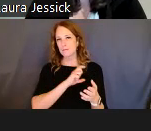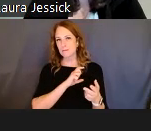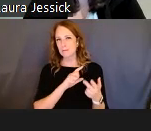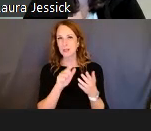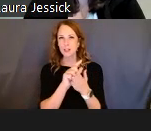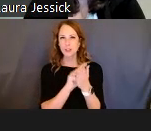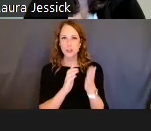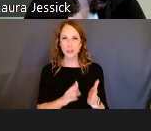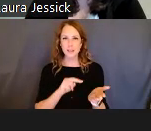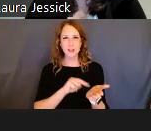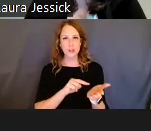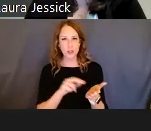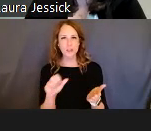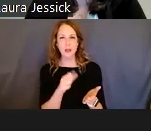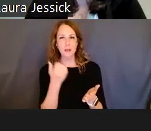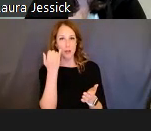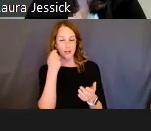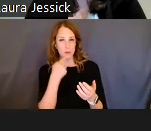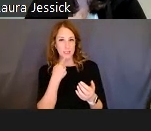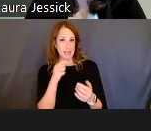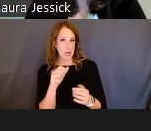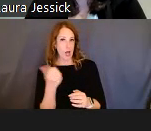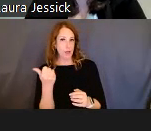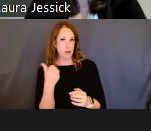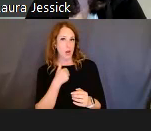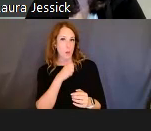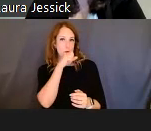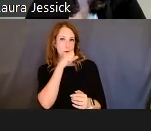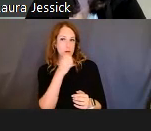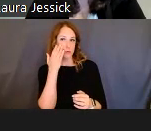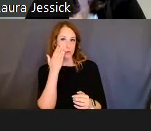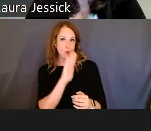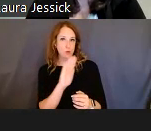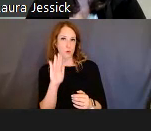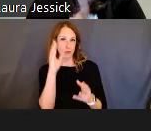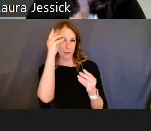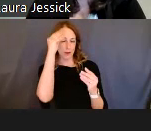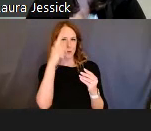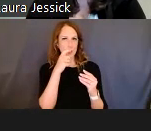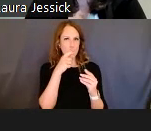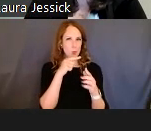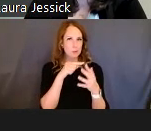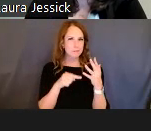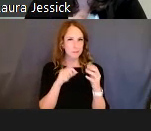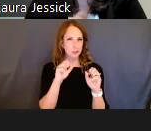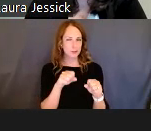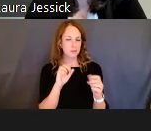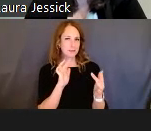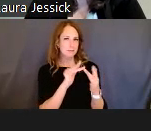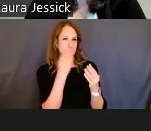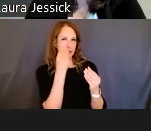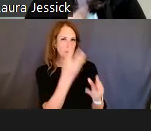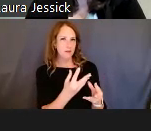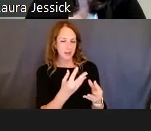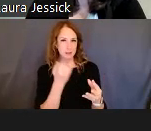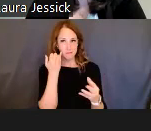other. So if you said other, I would really love to hear your thoughts on who else could be conducting that notification. So if